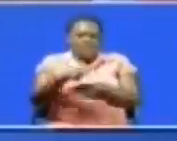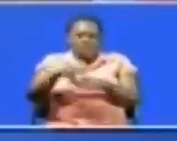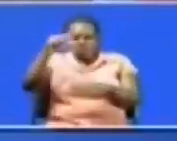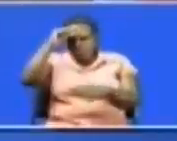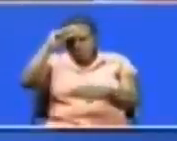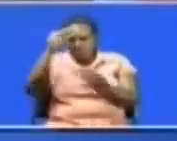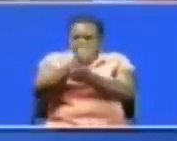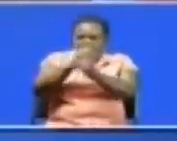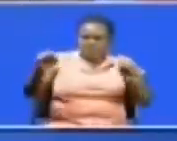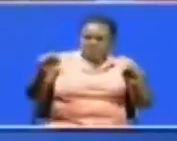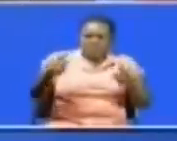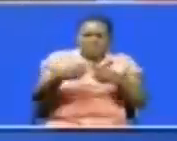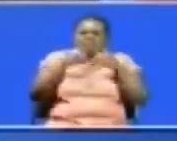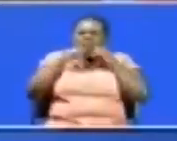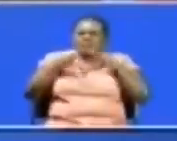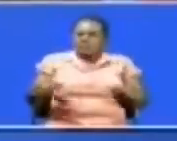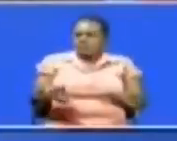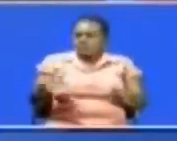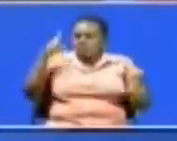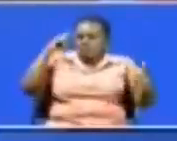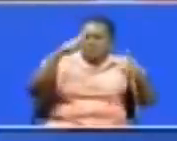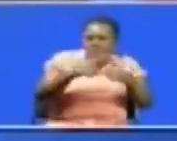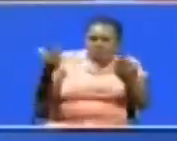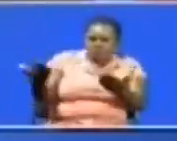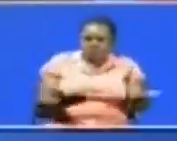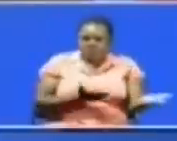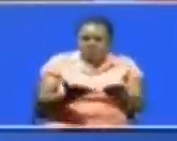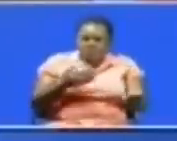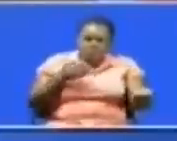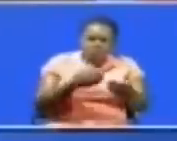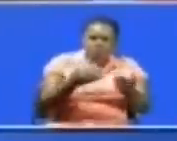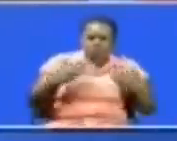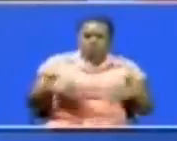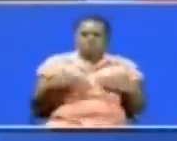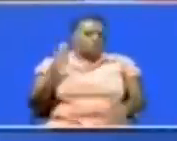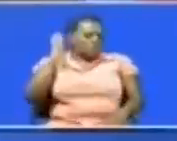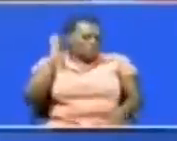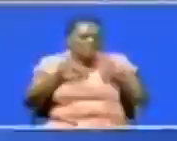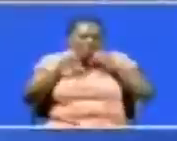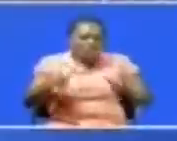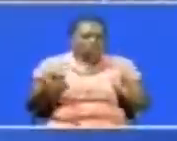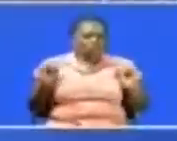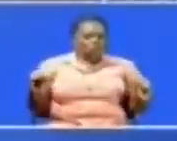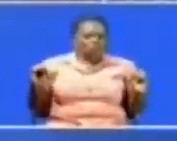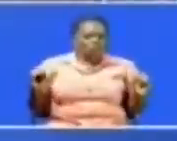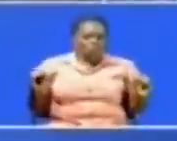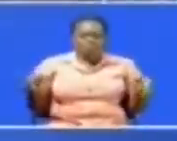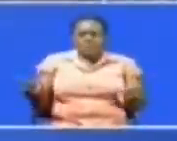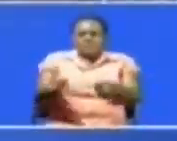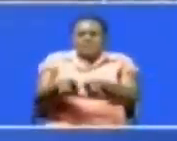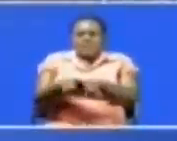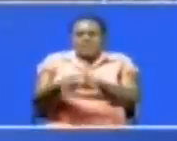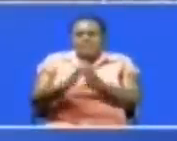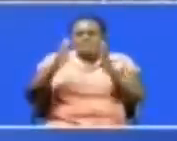the president, but devolution in essence was to bring services closer to the people. We're not hearing much of that. Yes. And also the